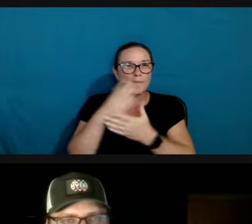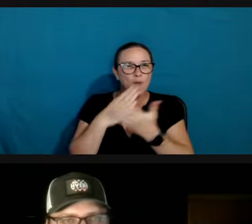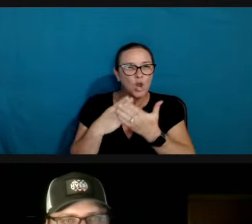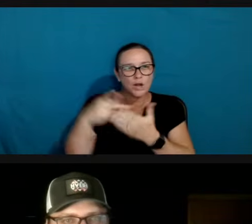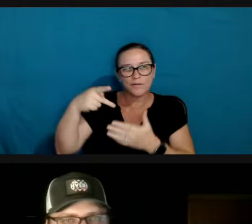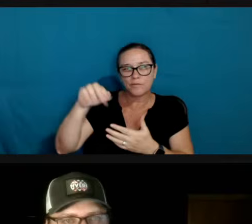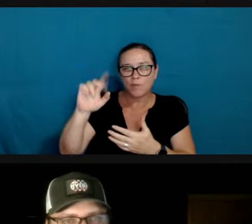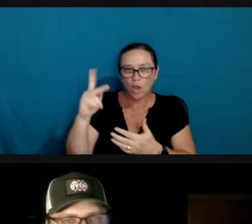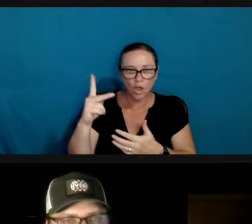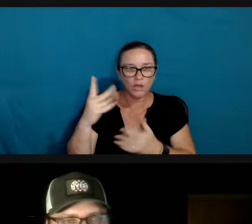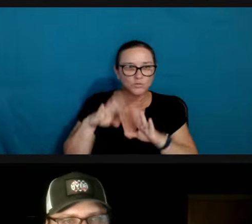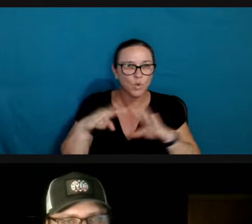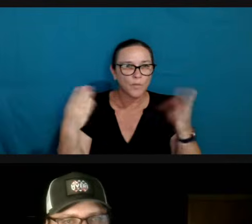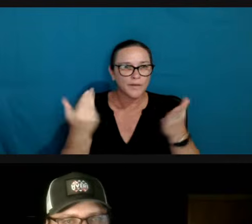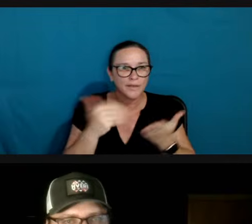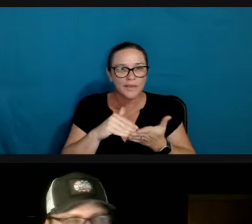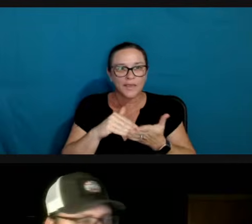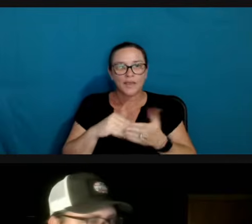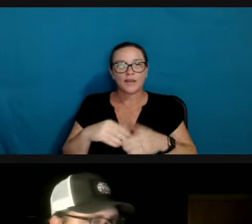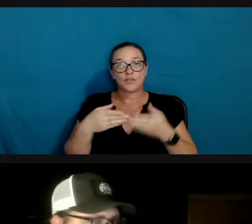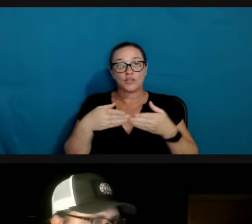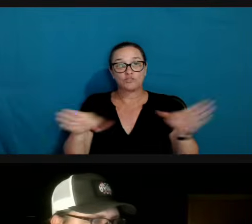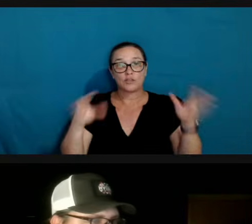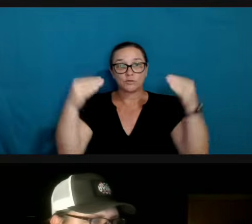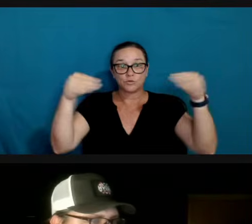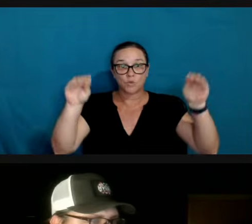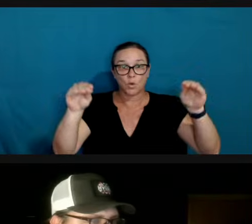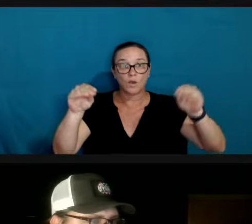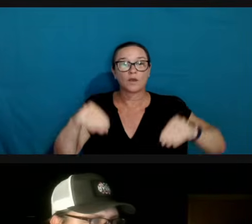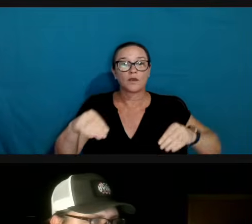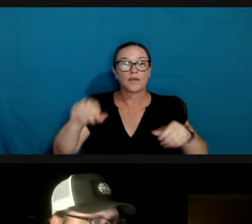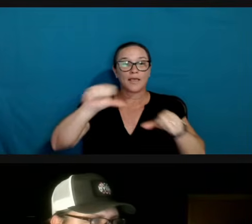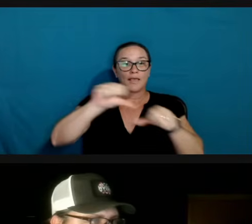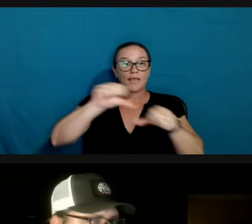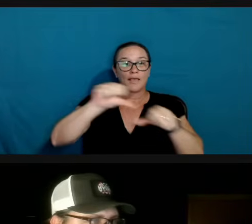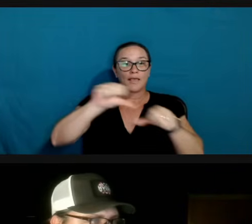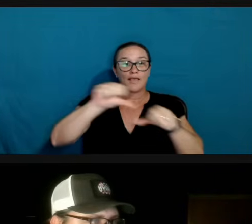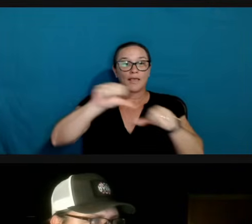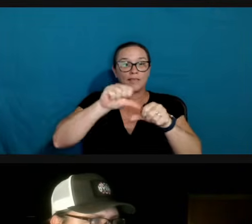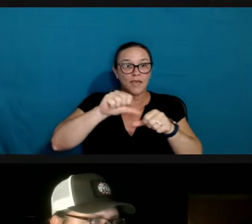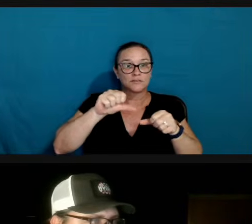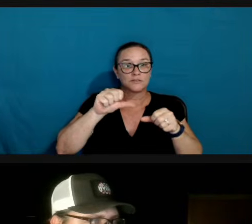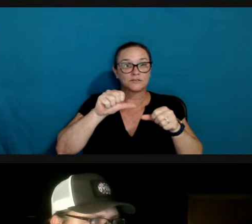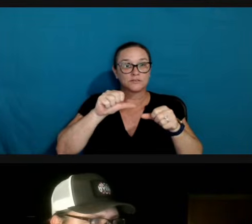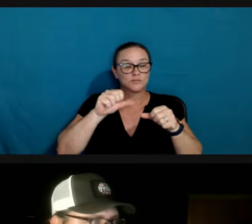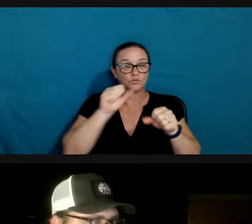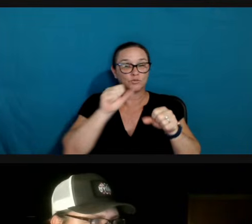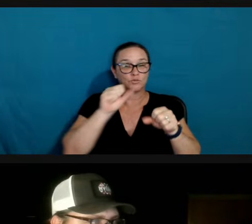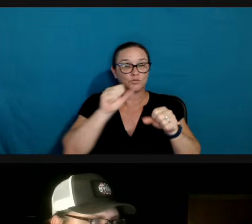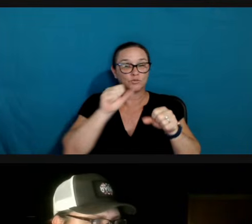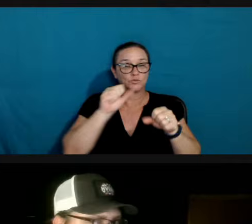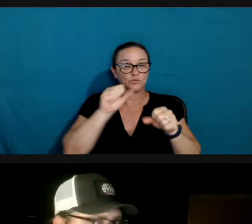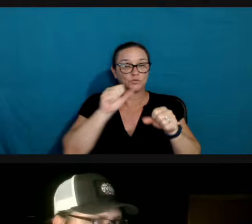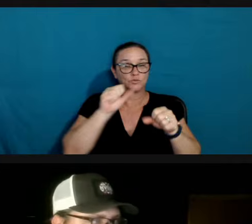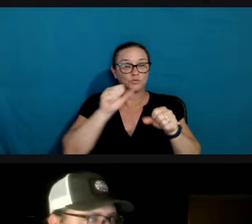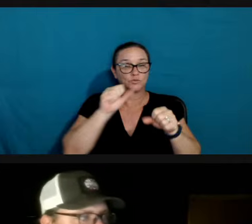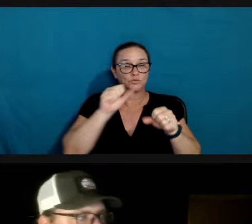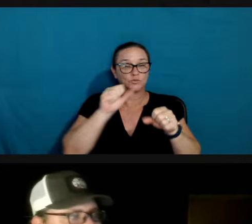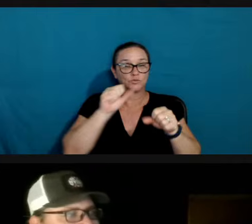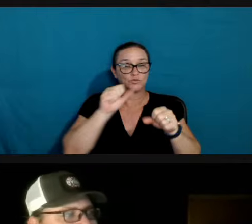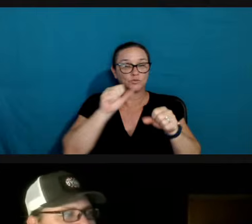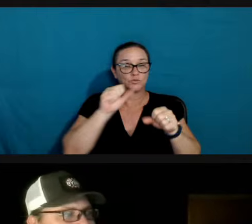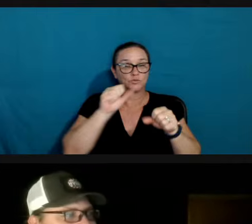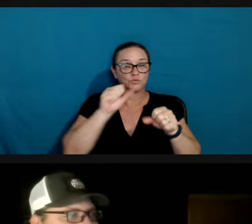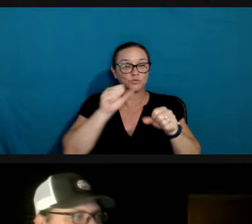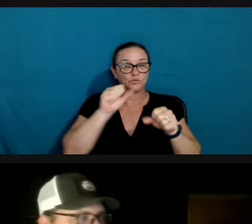here. KMC General Store is open. The gas pumps are online, which is nice to hear. I never seem to be able to get gas